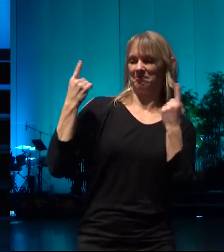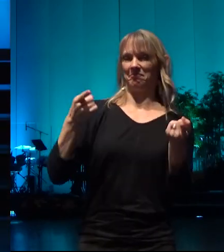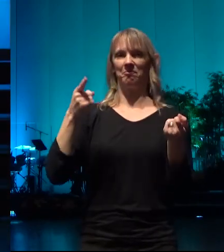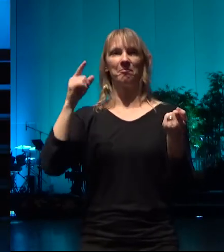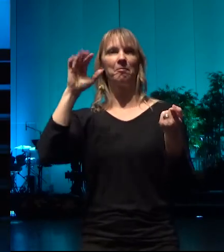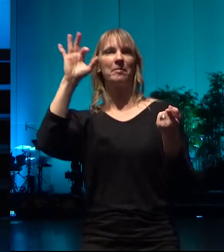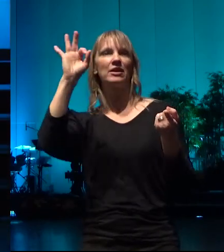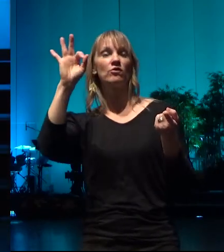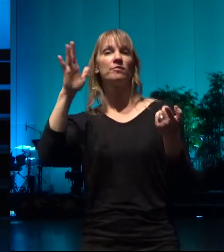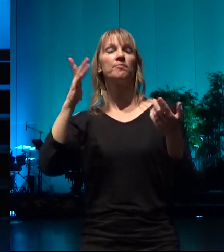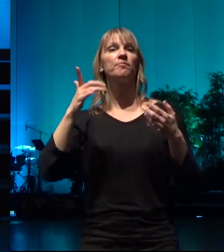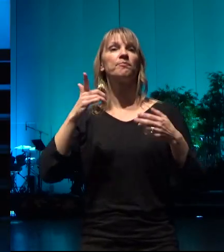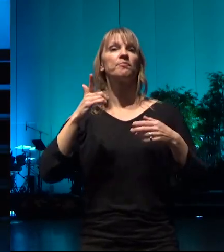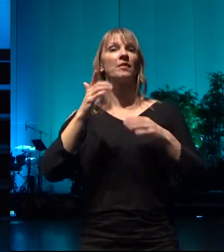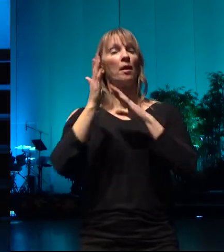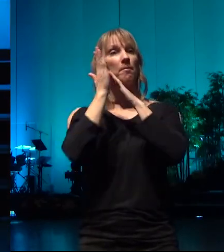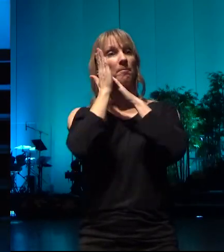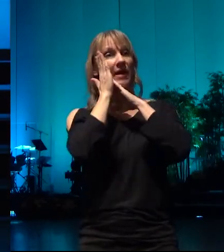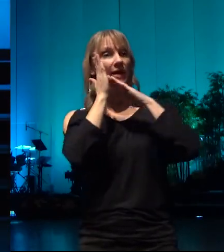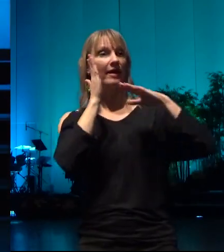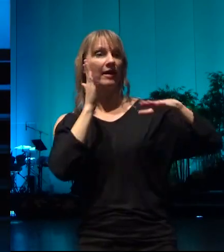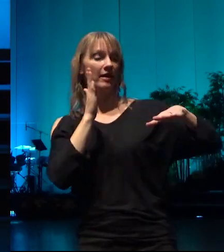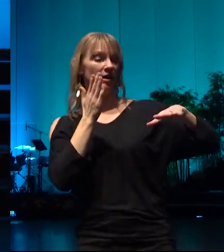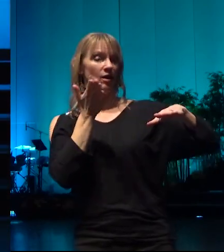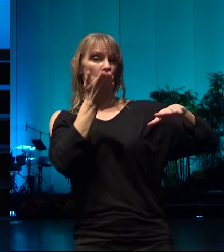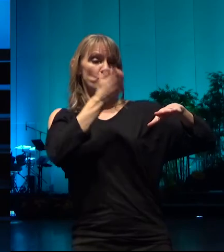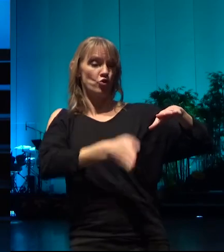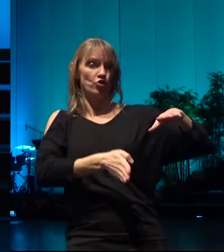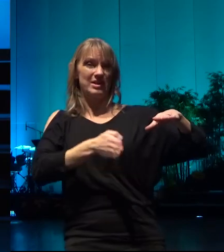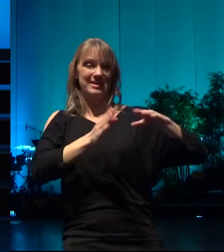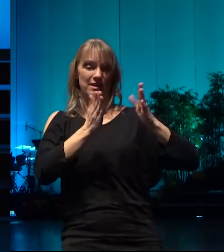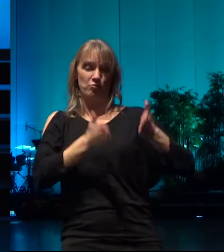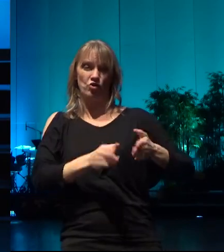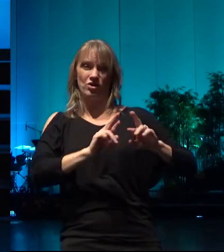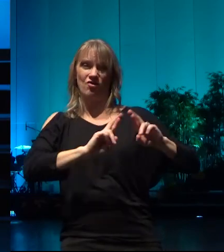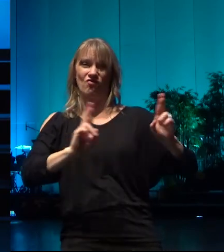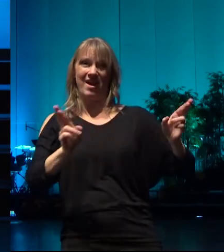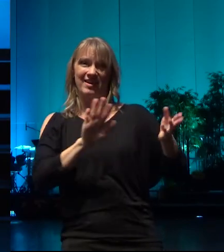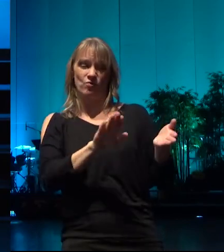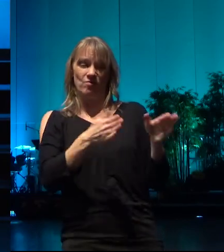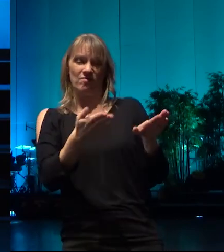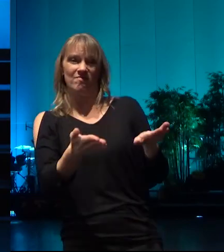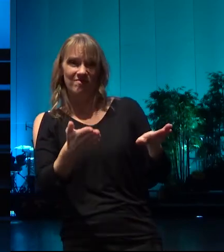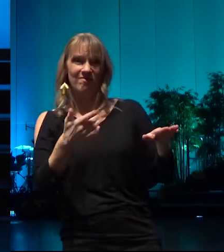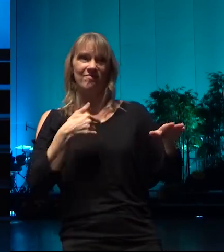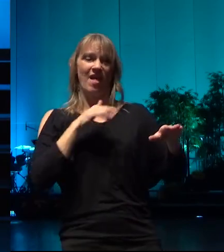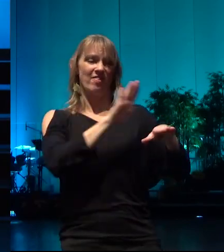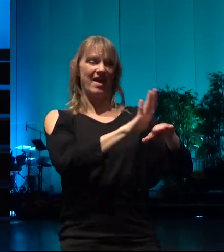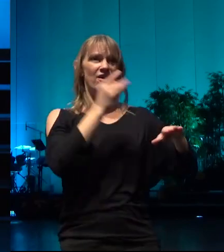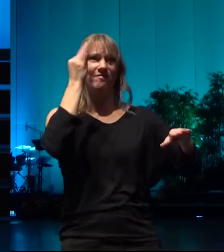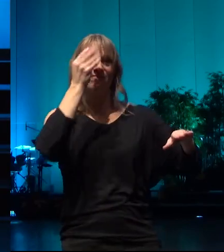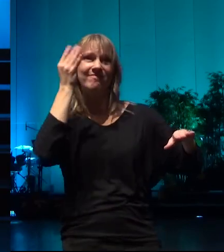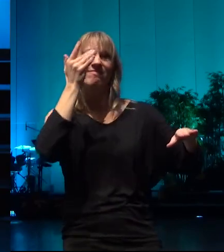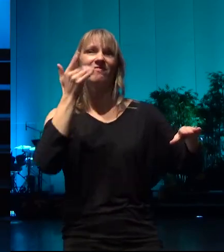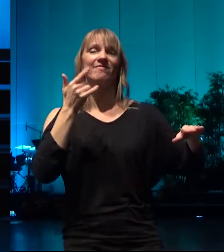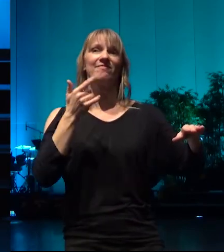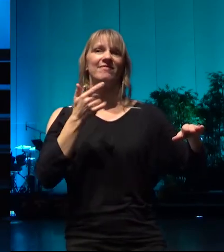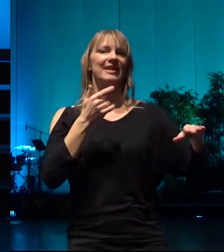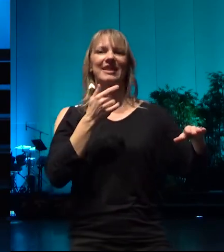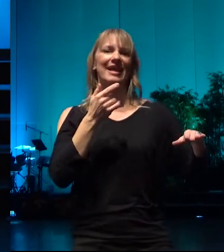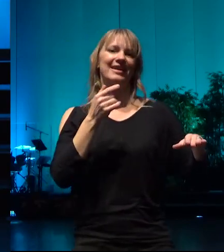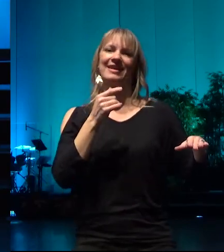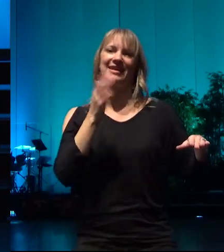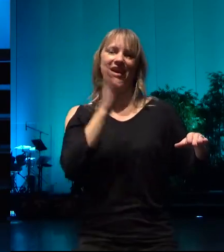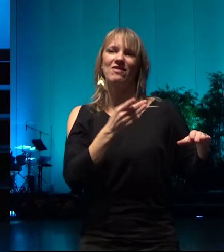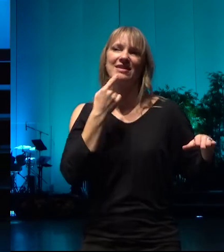ministry, standing at the bedside of someone who's about to pass away, their ruminations about their death are very rarely, well, I didn't